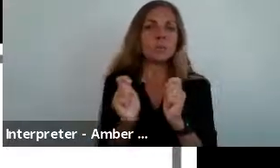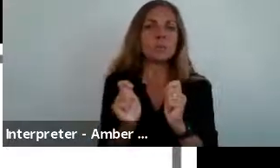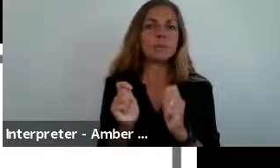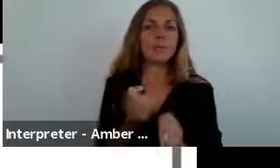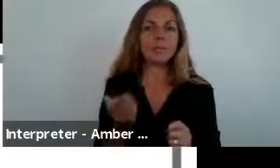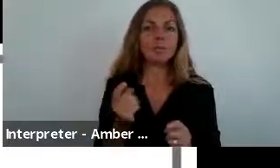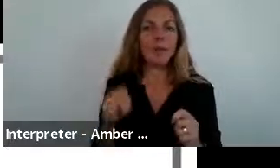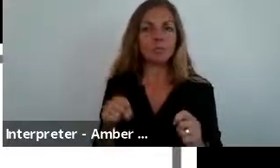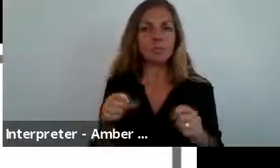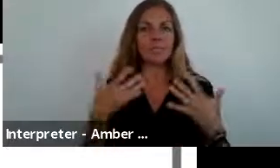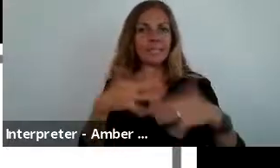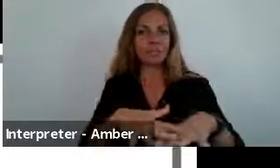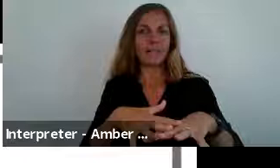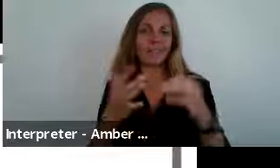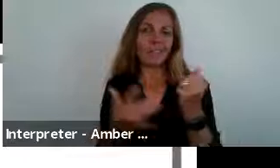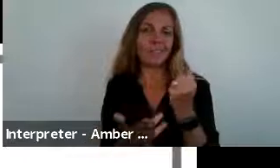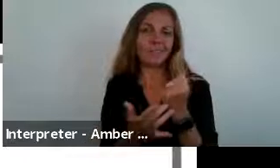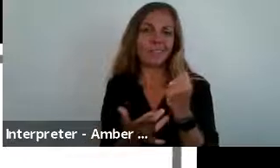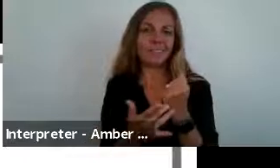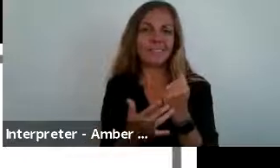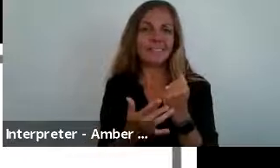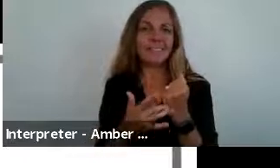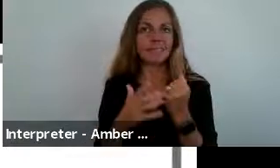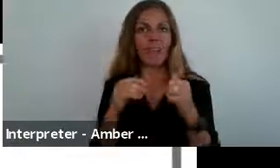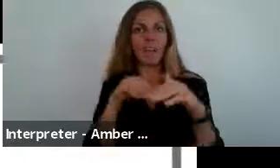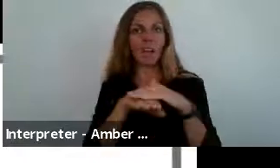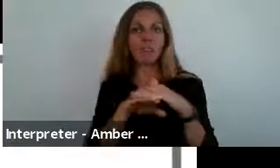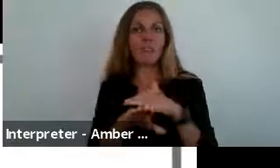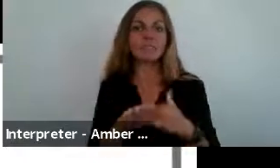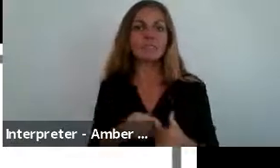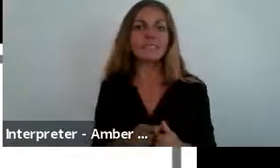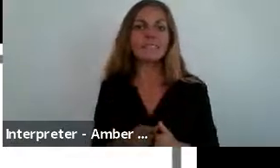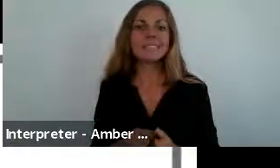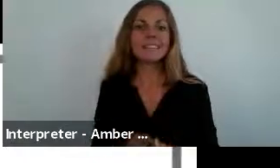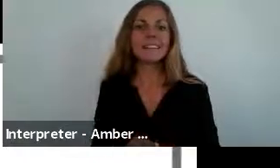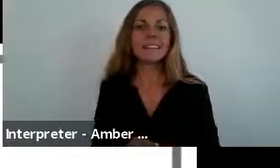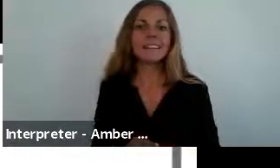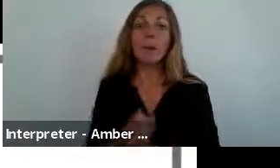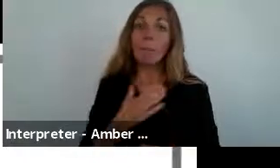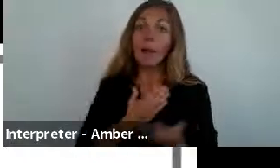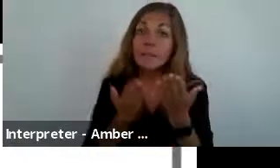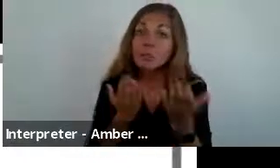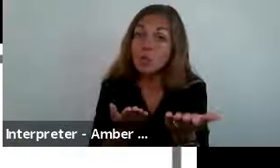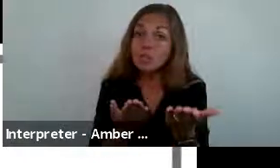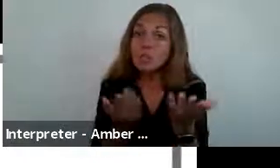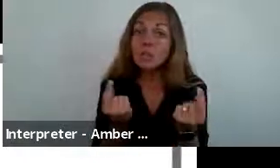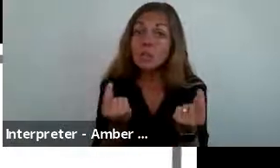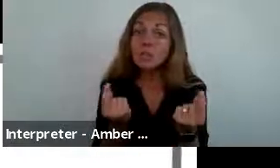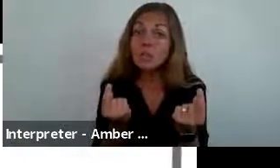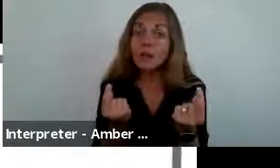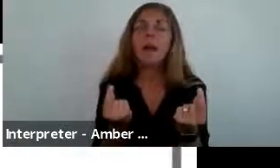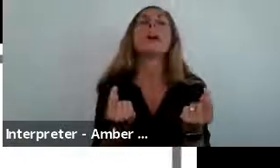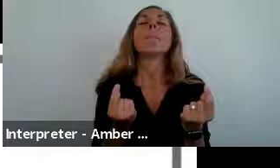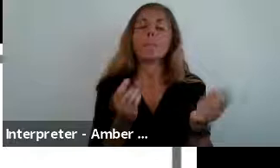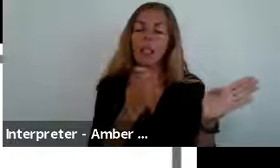to integrate technology and integrate accommodations. And my suggestion for you is to plan